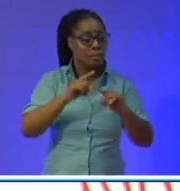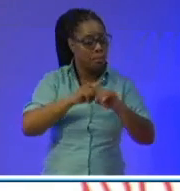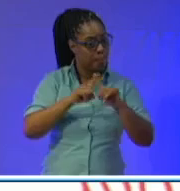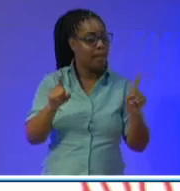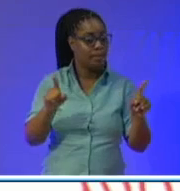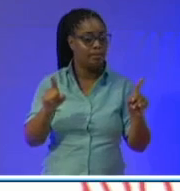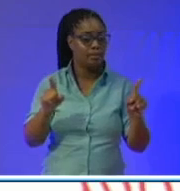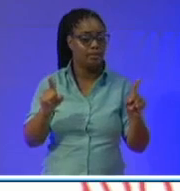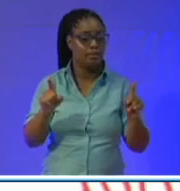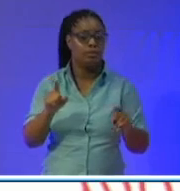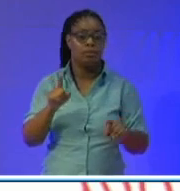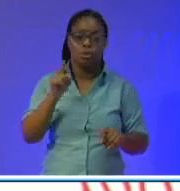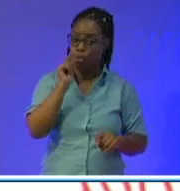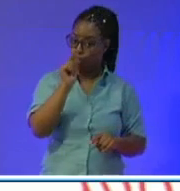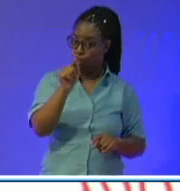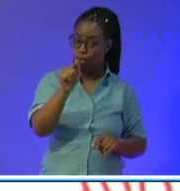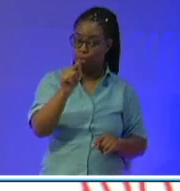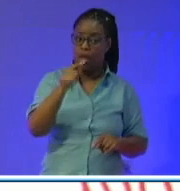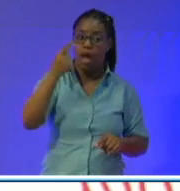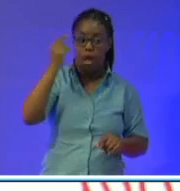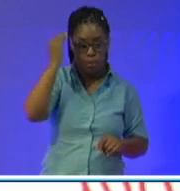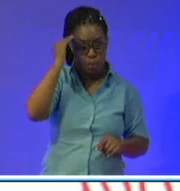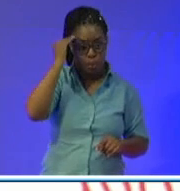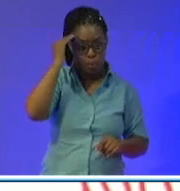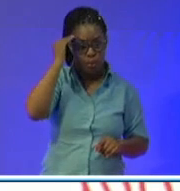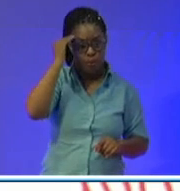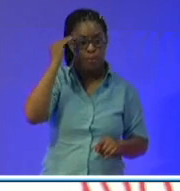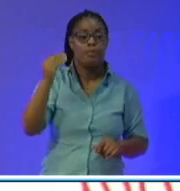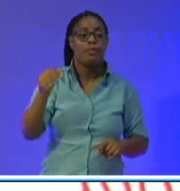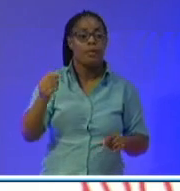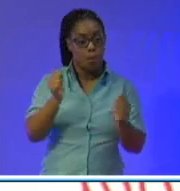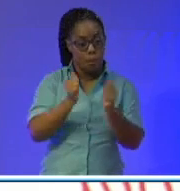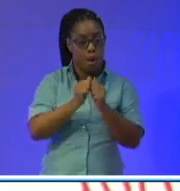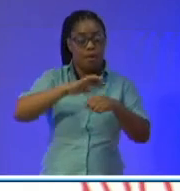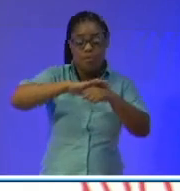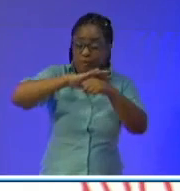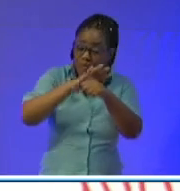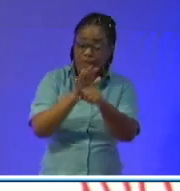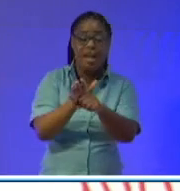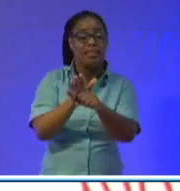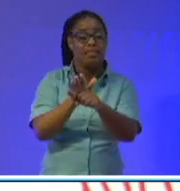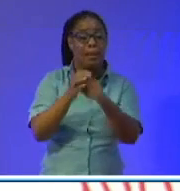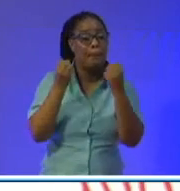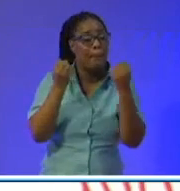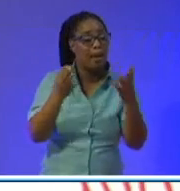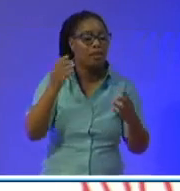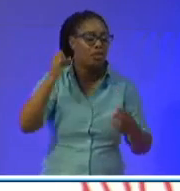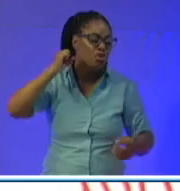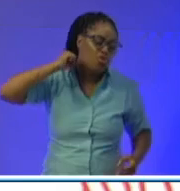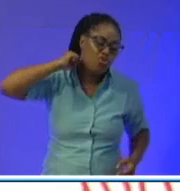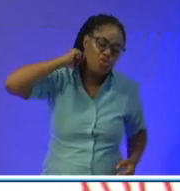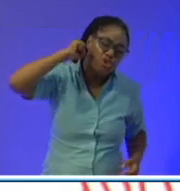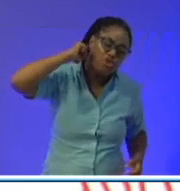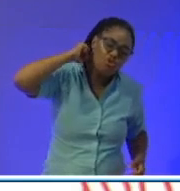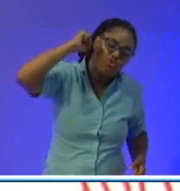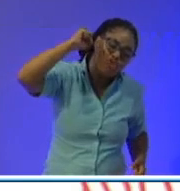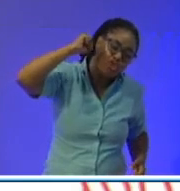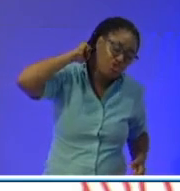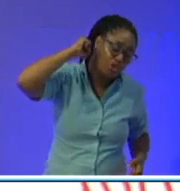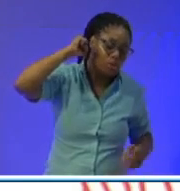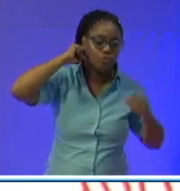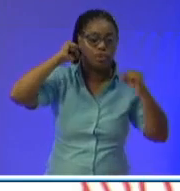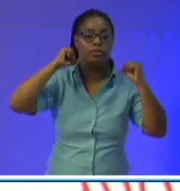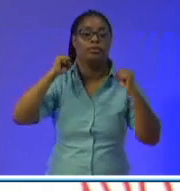cycles. As many as 1 in 2 to 1 in 3 women, even before the vaccines, did have a level